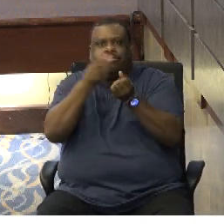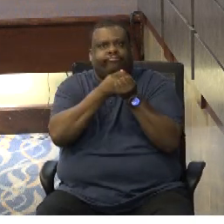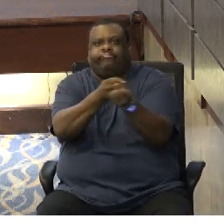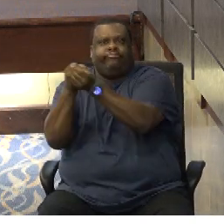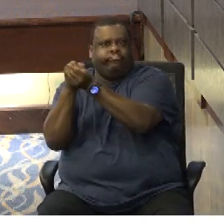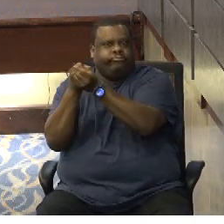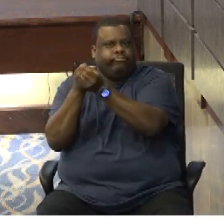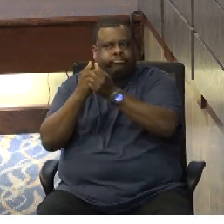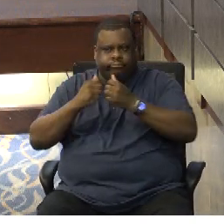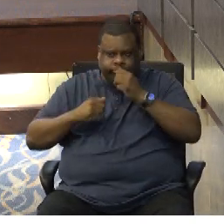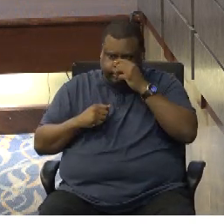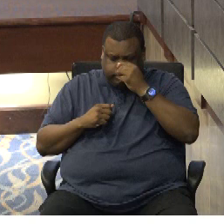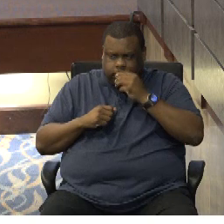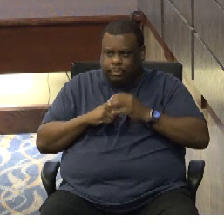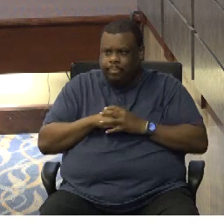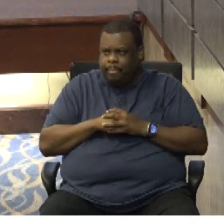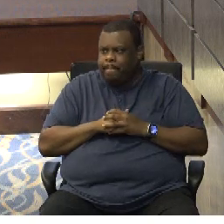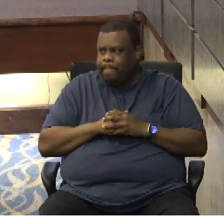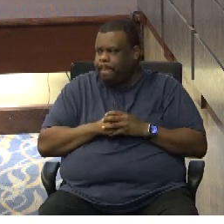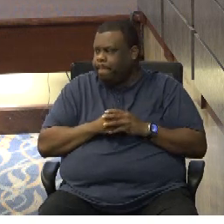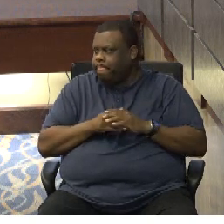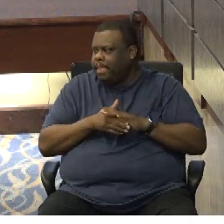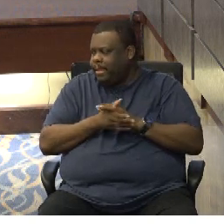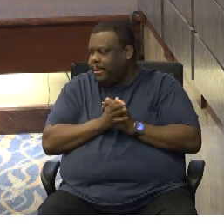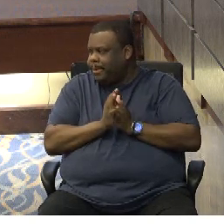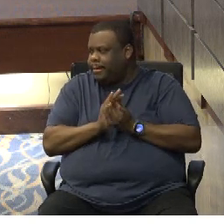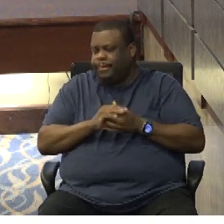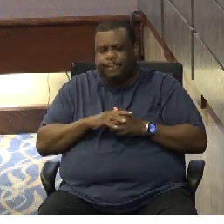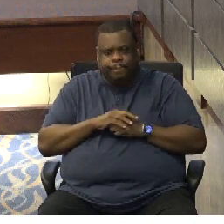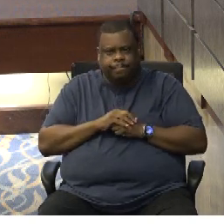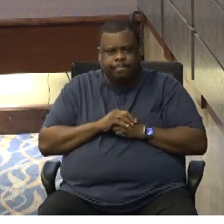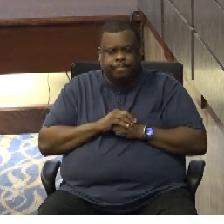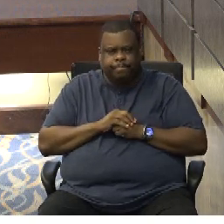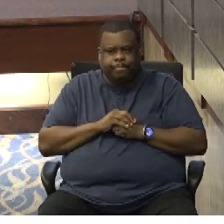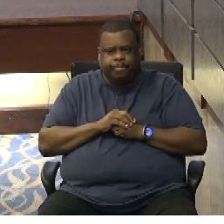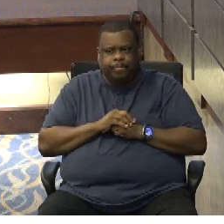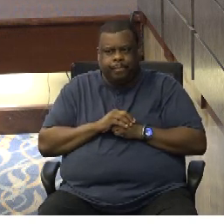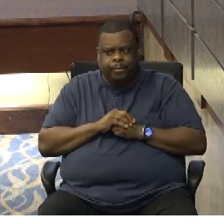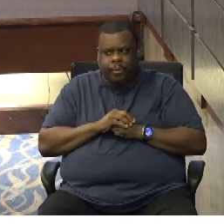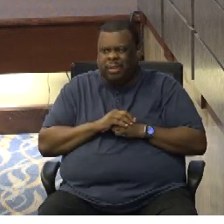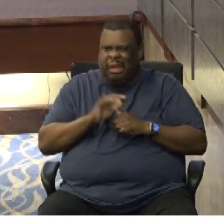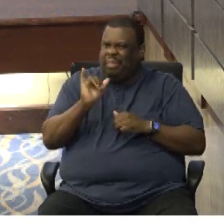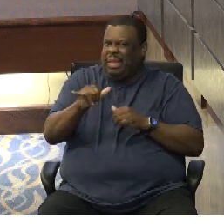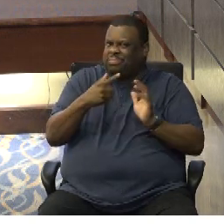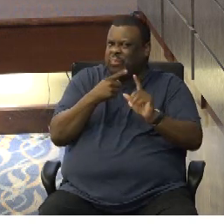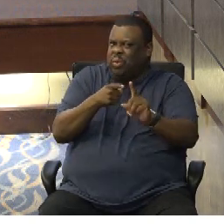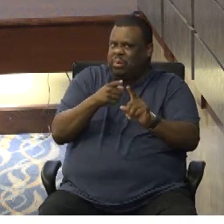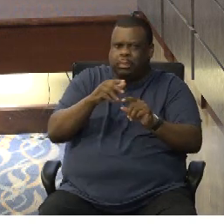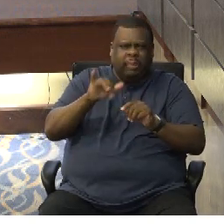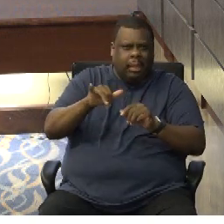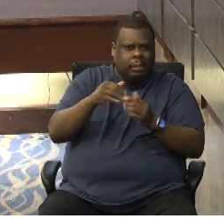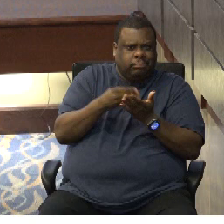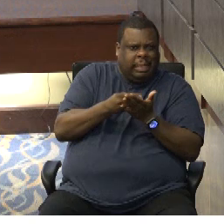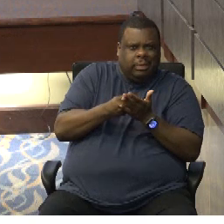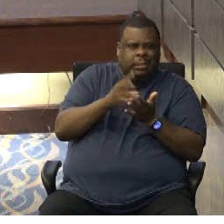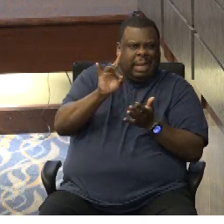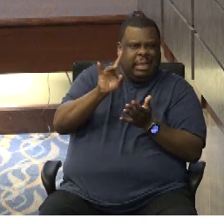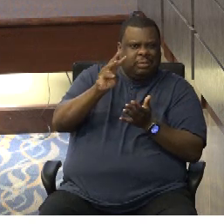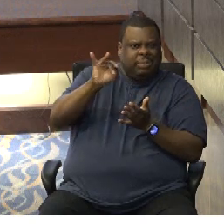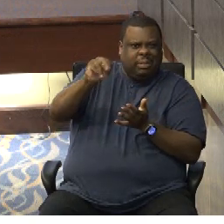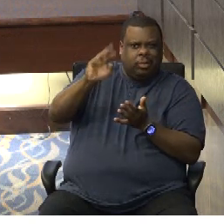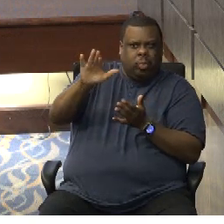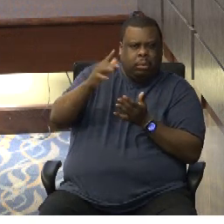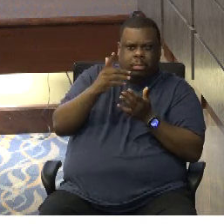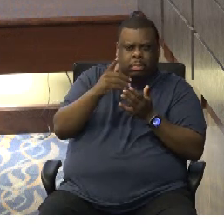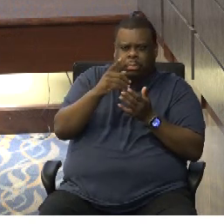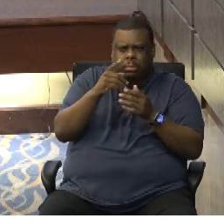to leave a single dollar that the federal government has brought to the community on the table. Absolutely, yeah. That's all I was interested. Thank you.